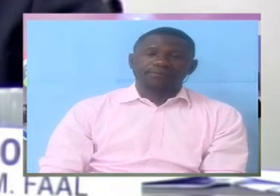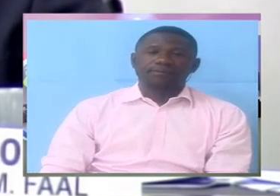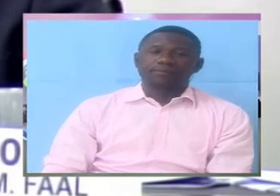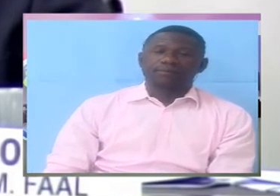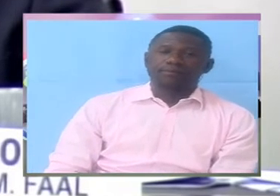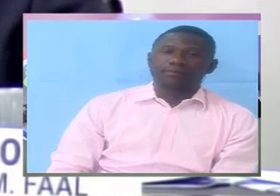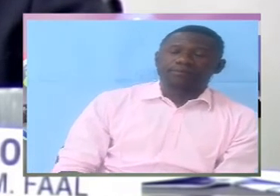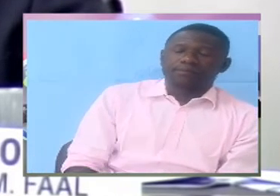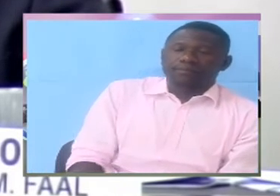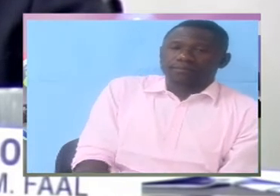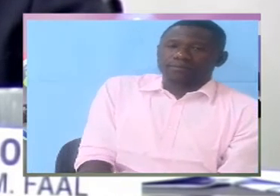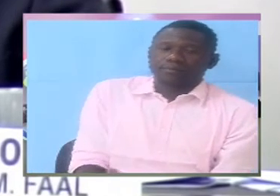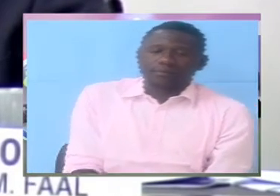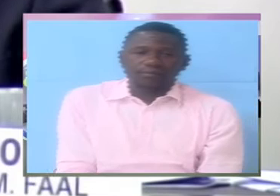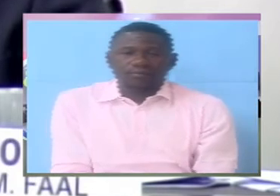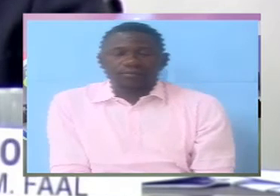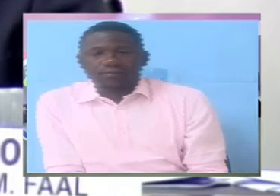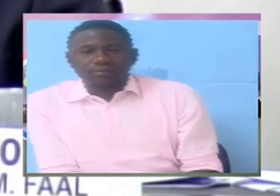You were